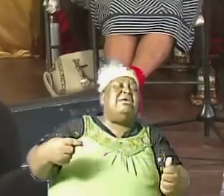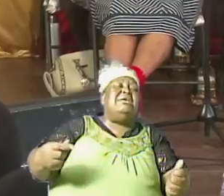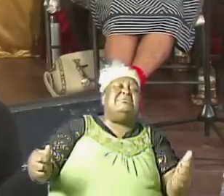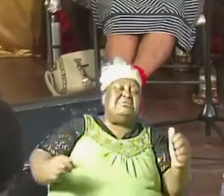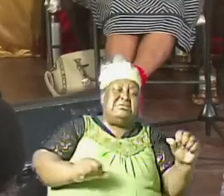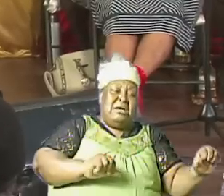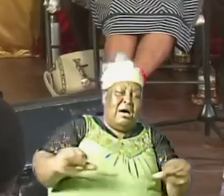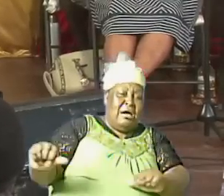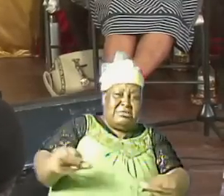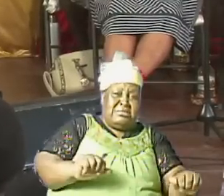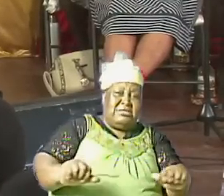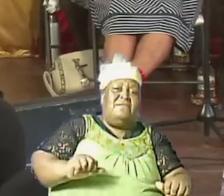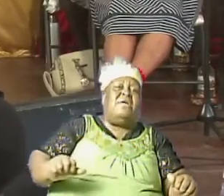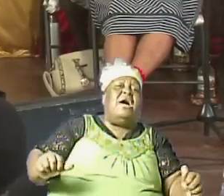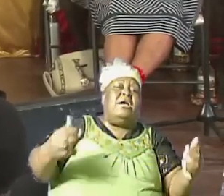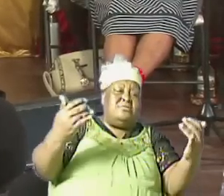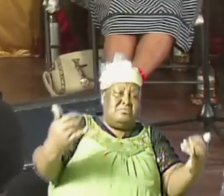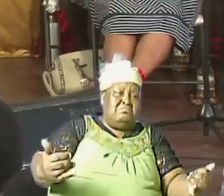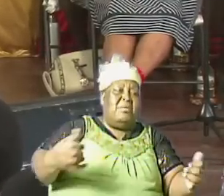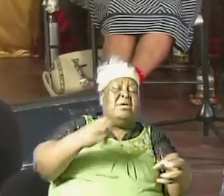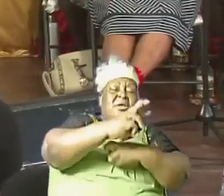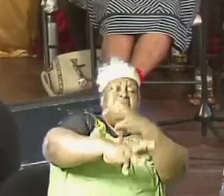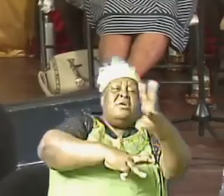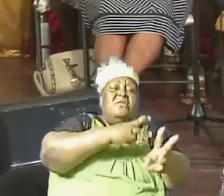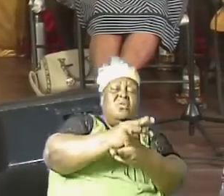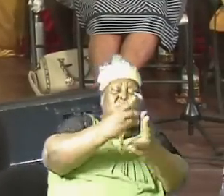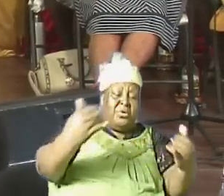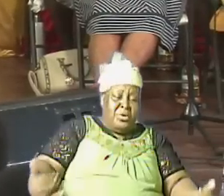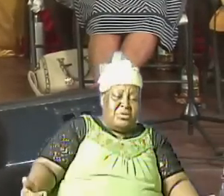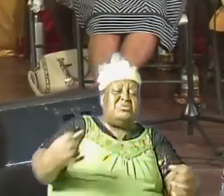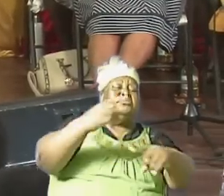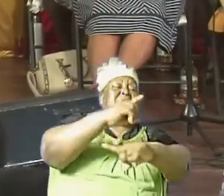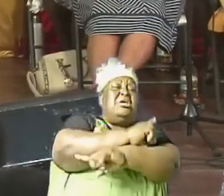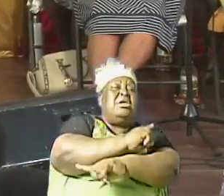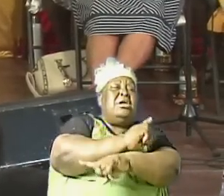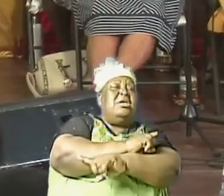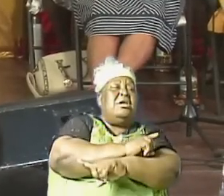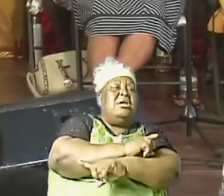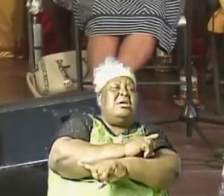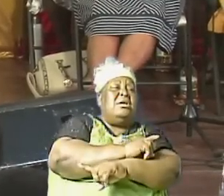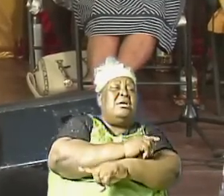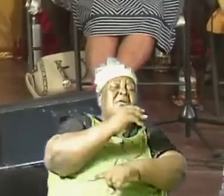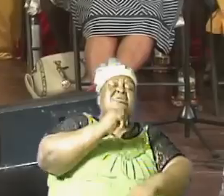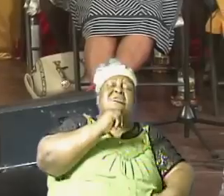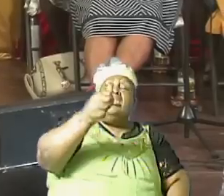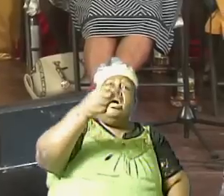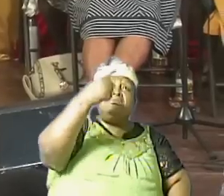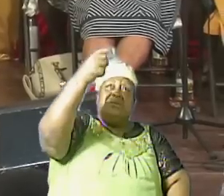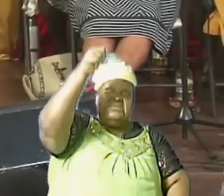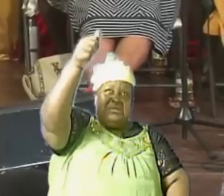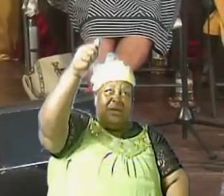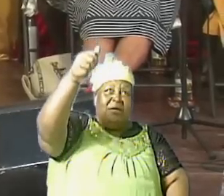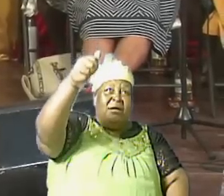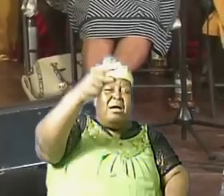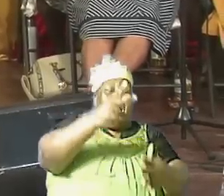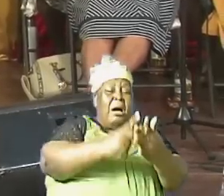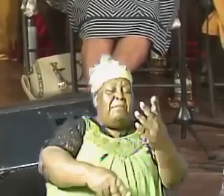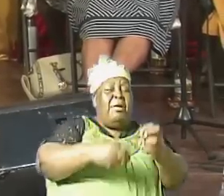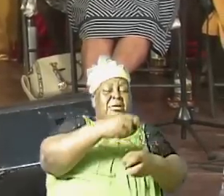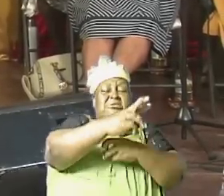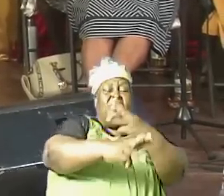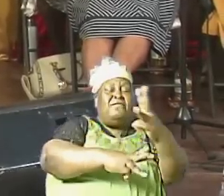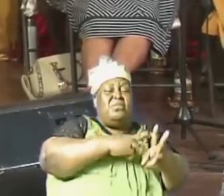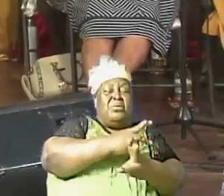and active in the world today. You see, he is not himself a part of